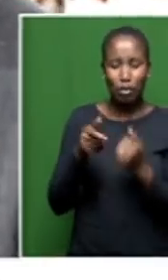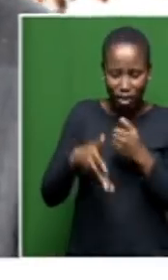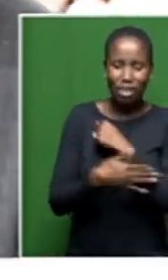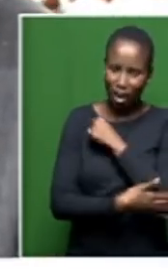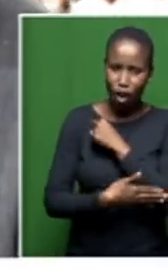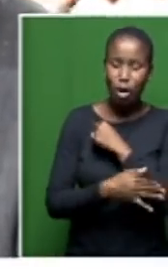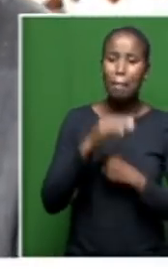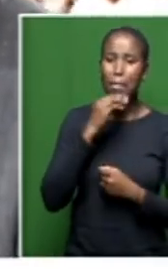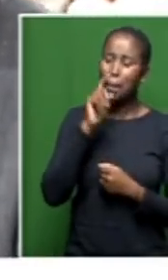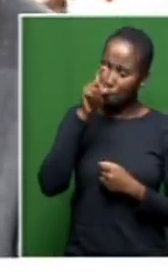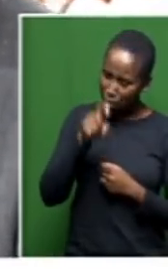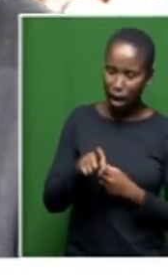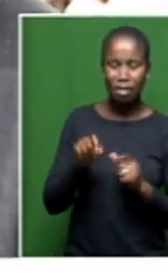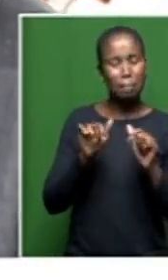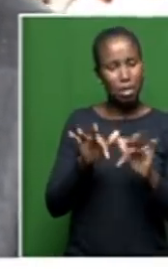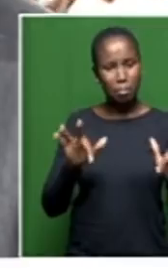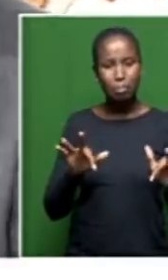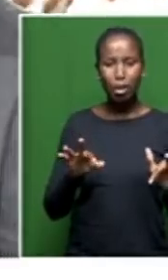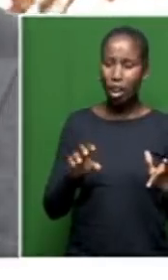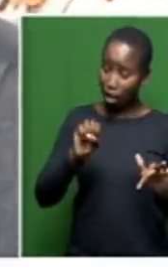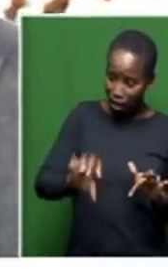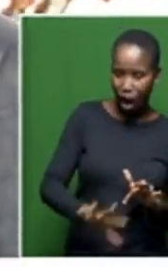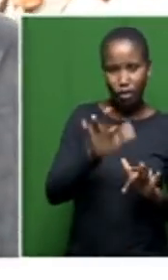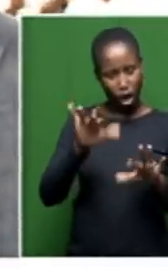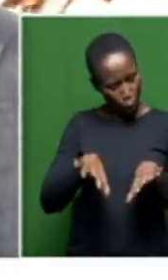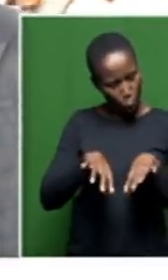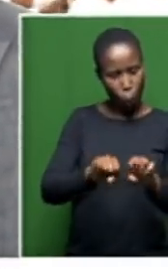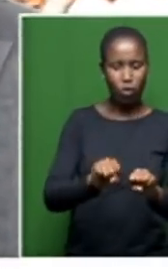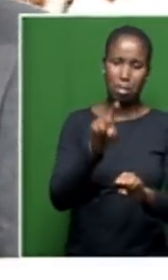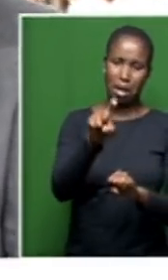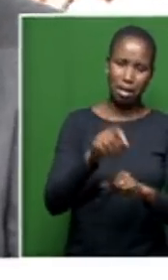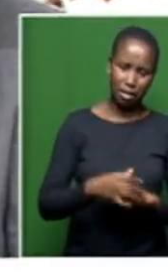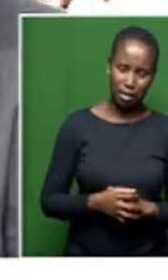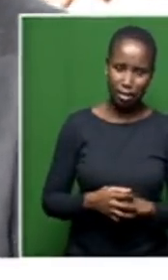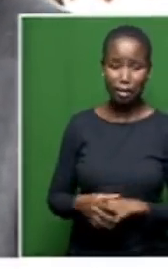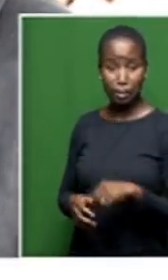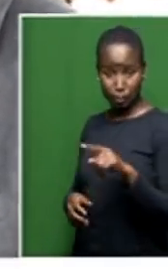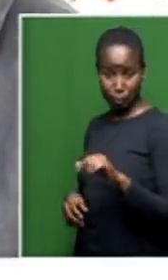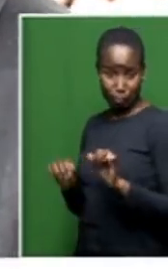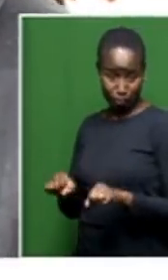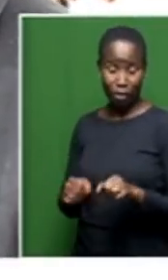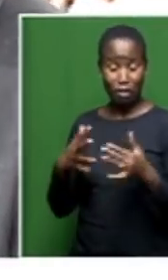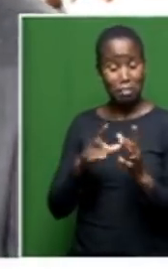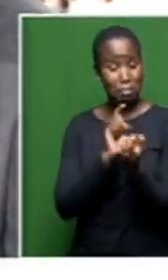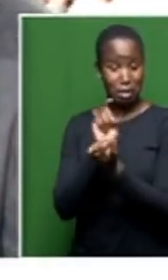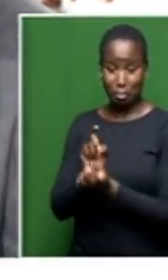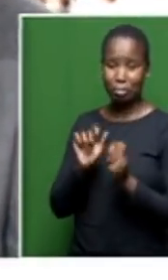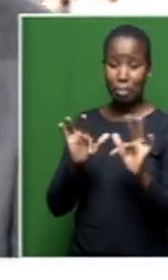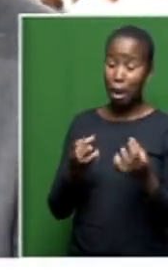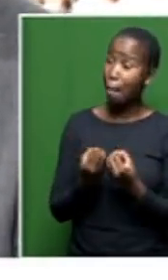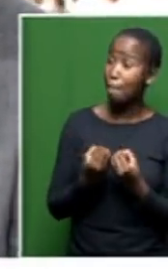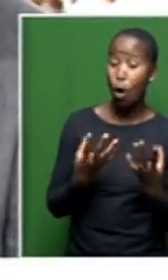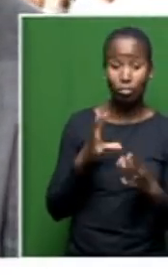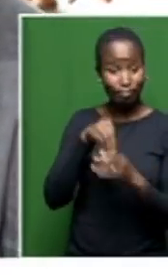country needs to be in the hands of the African people. You know, we also met with many of the survivors.